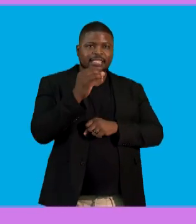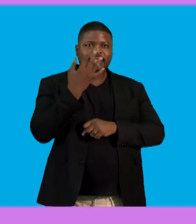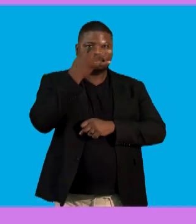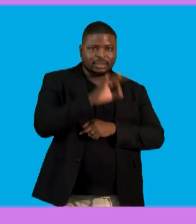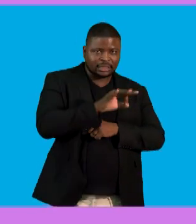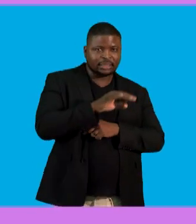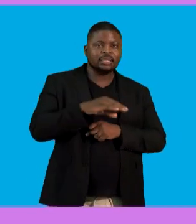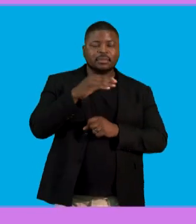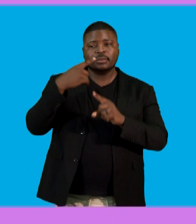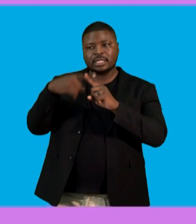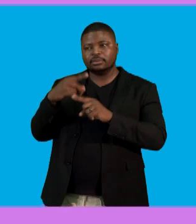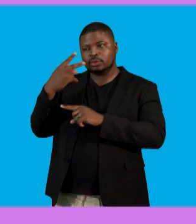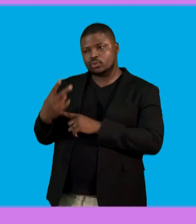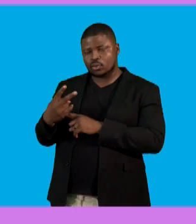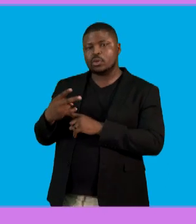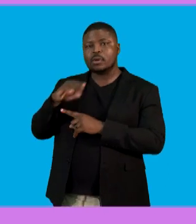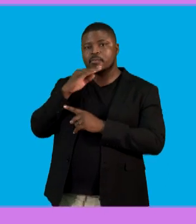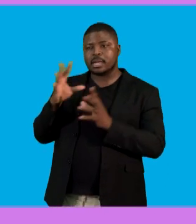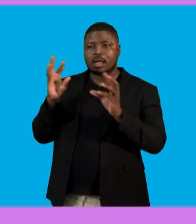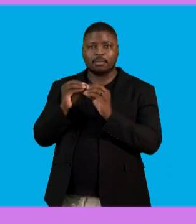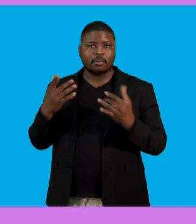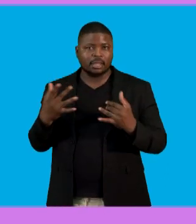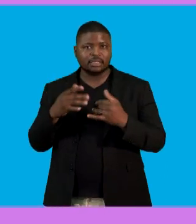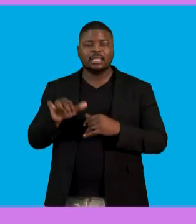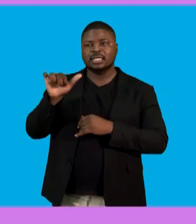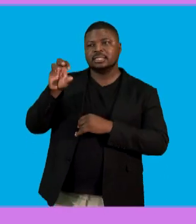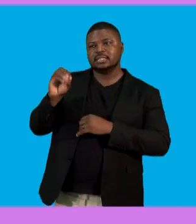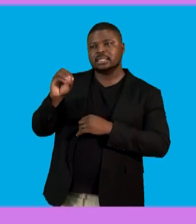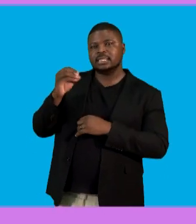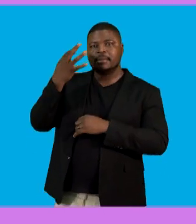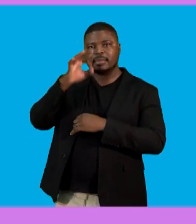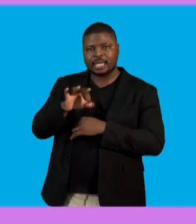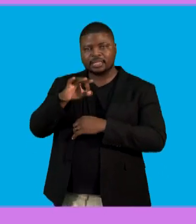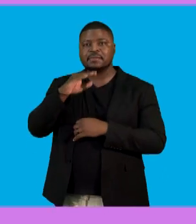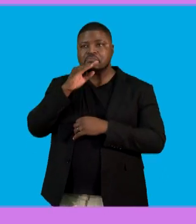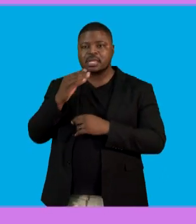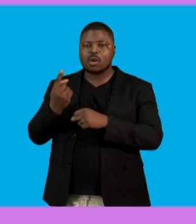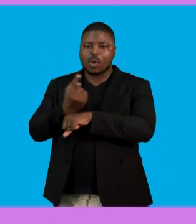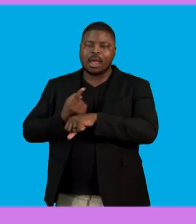Then we get 60 minutes, which is 1 hour.